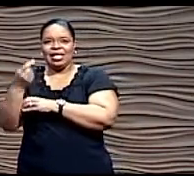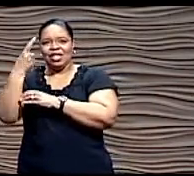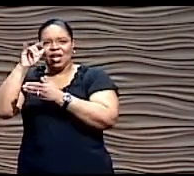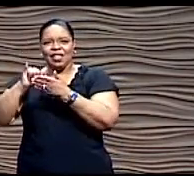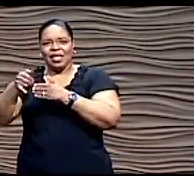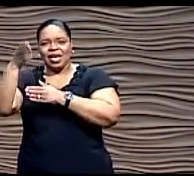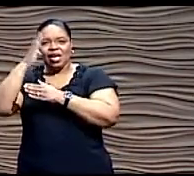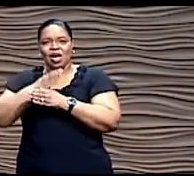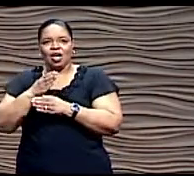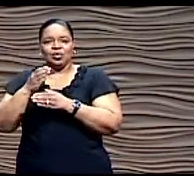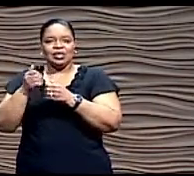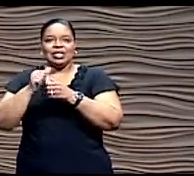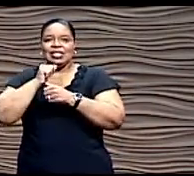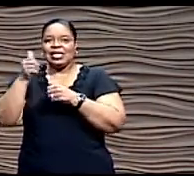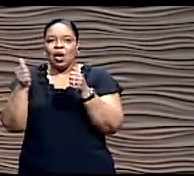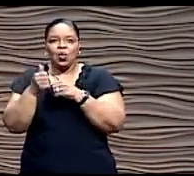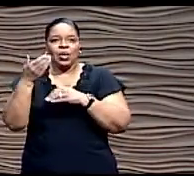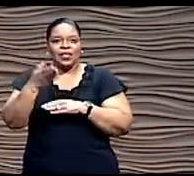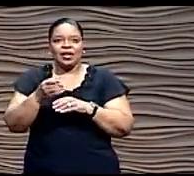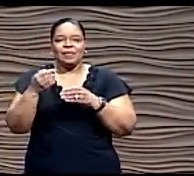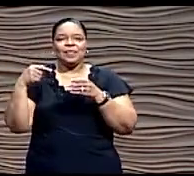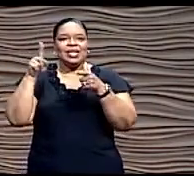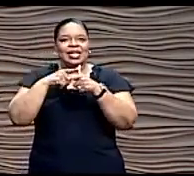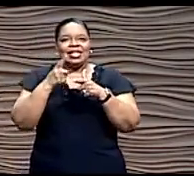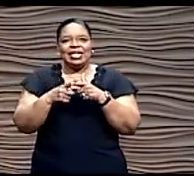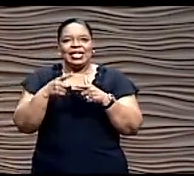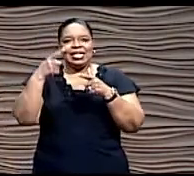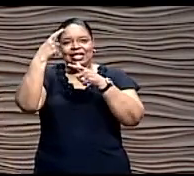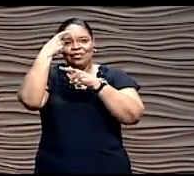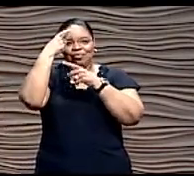news comes to him that the temple has